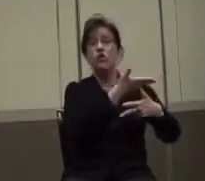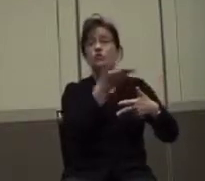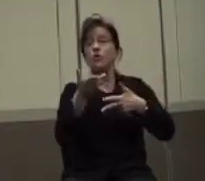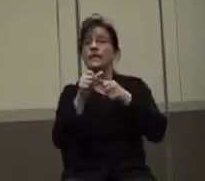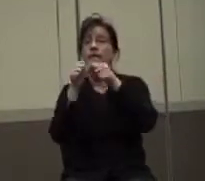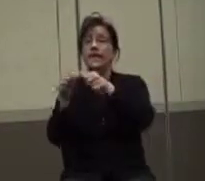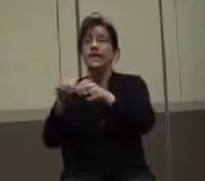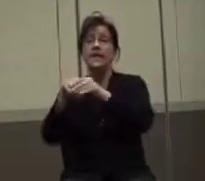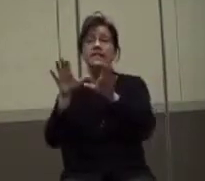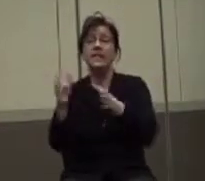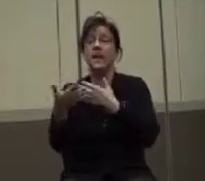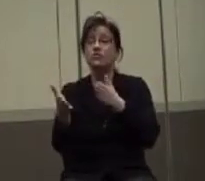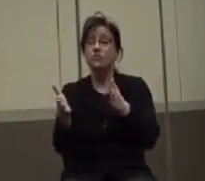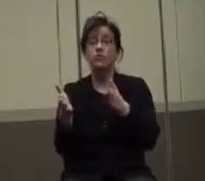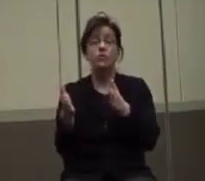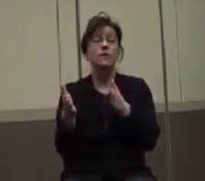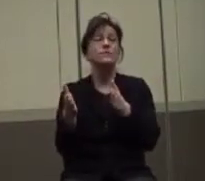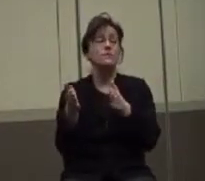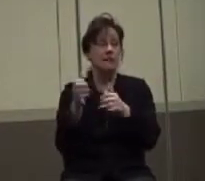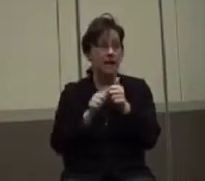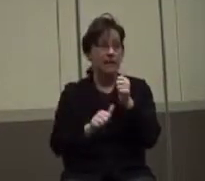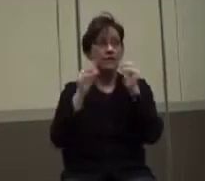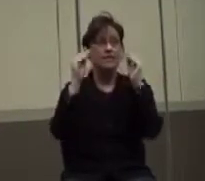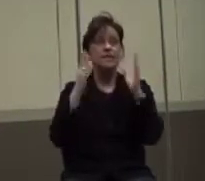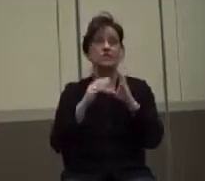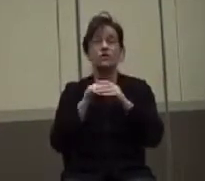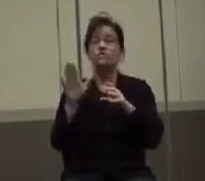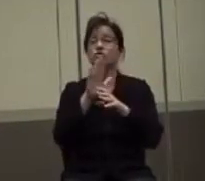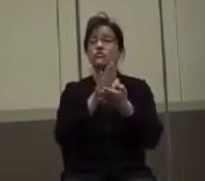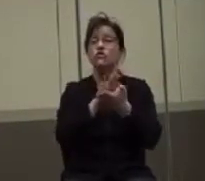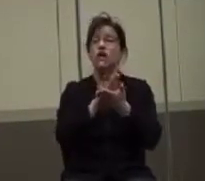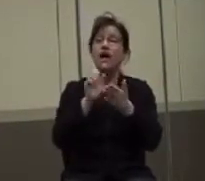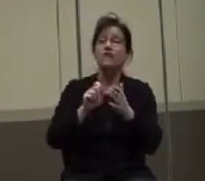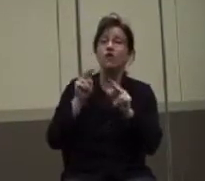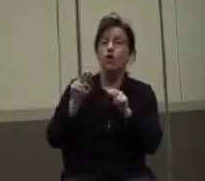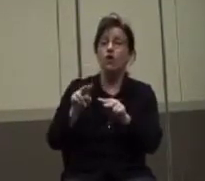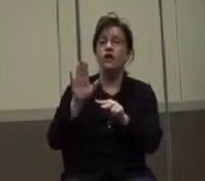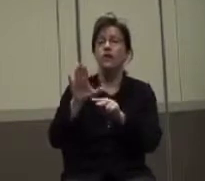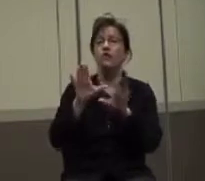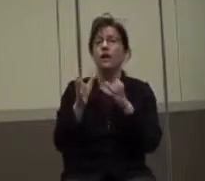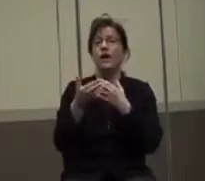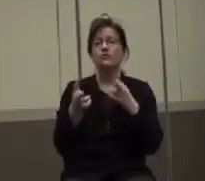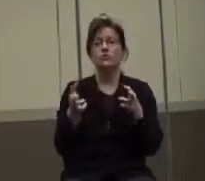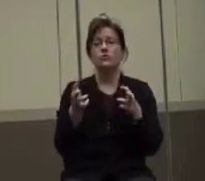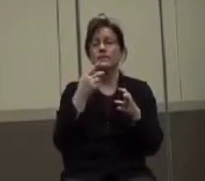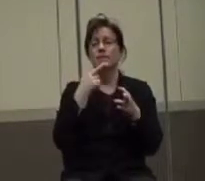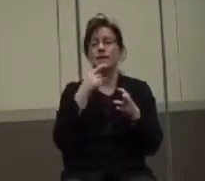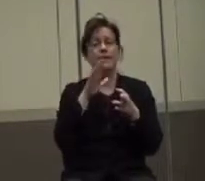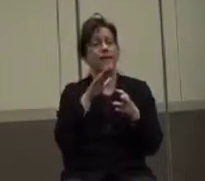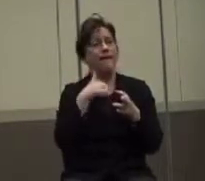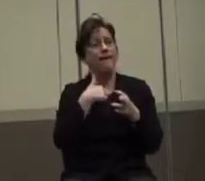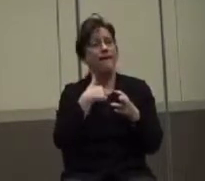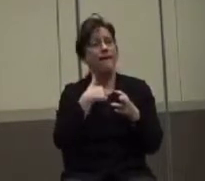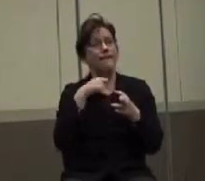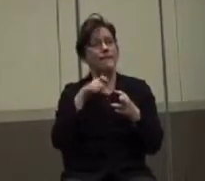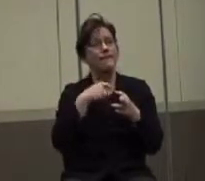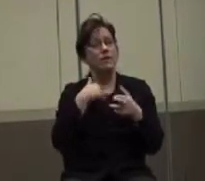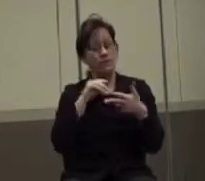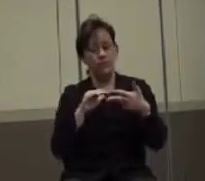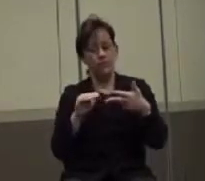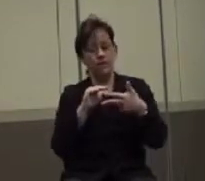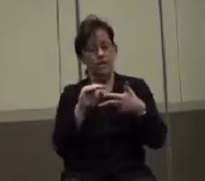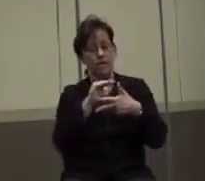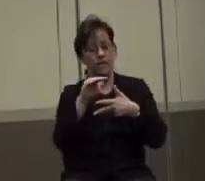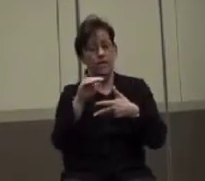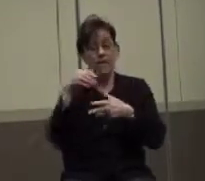teacher in your school has to look at his or her classroom and say, I have to have 3 tiers inside